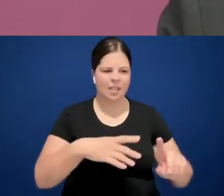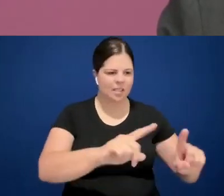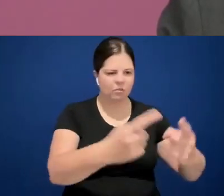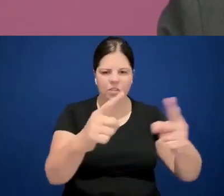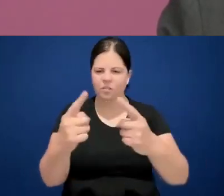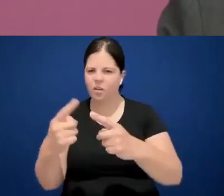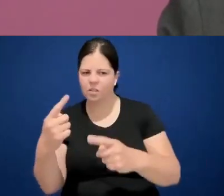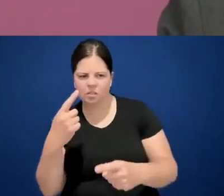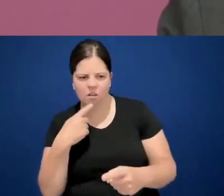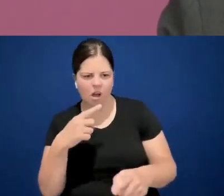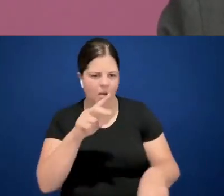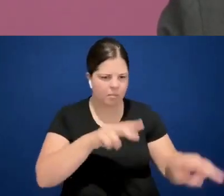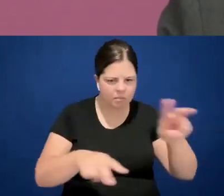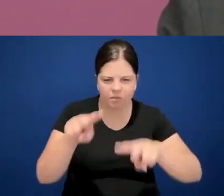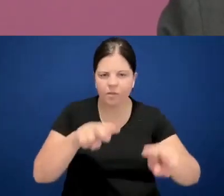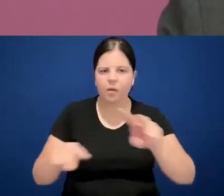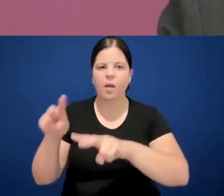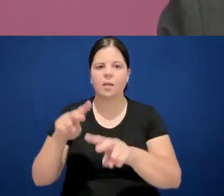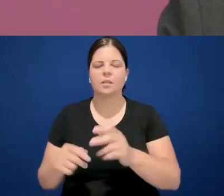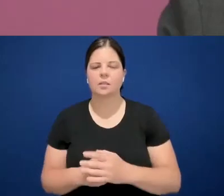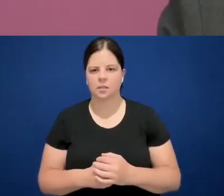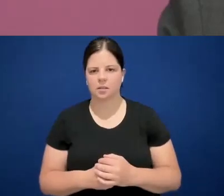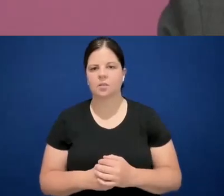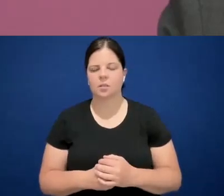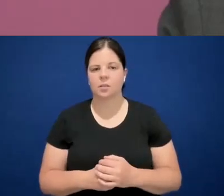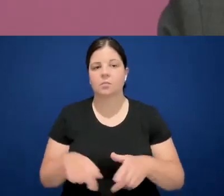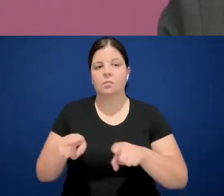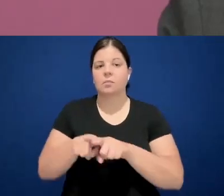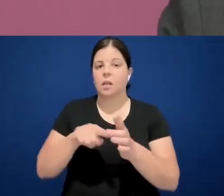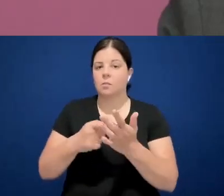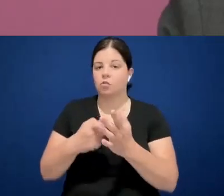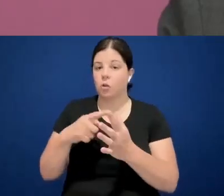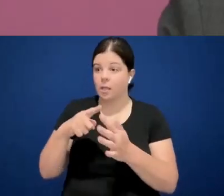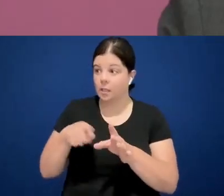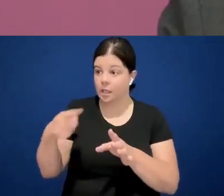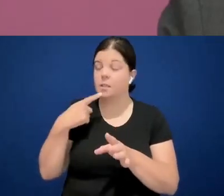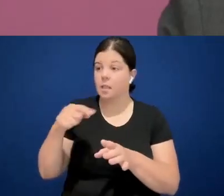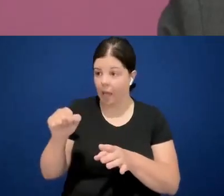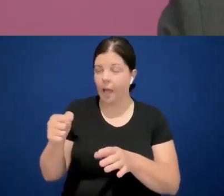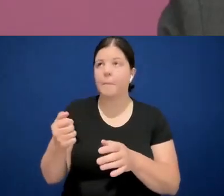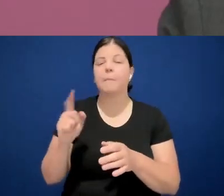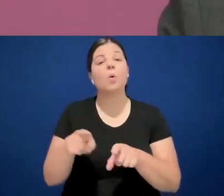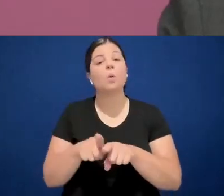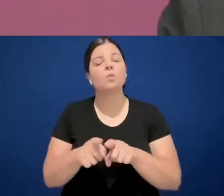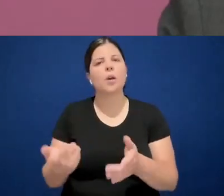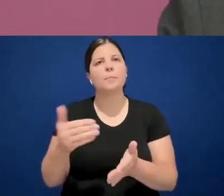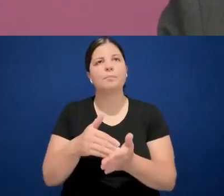In addition to all of the things that Tracy mentioned, some of the things we do